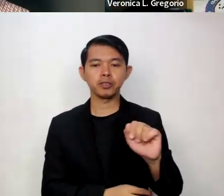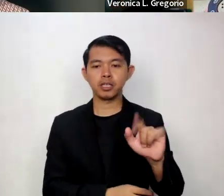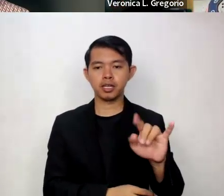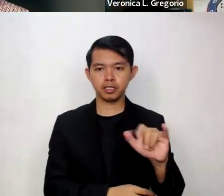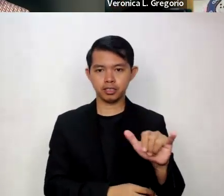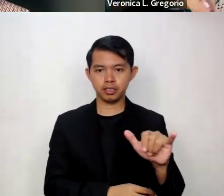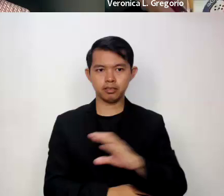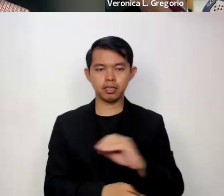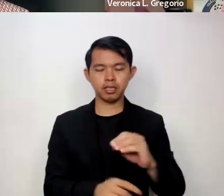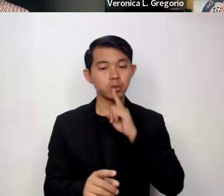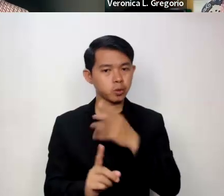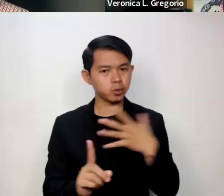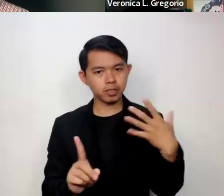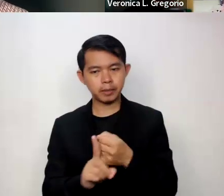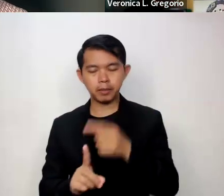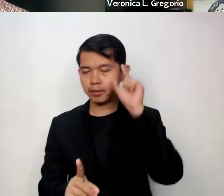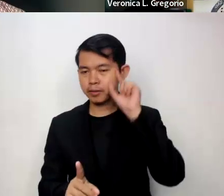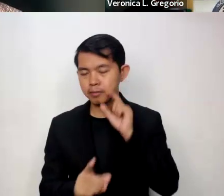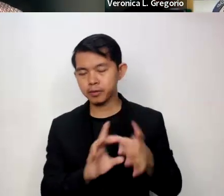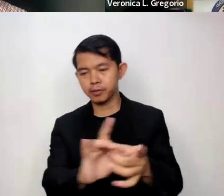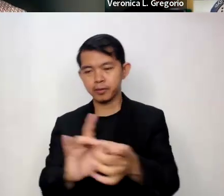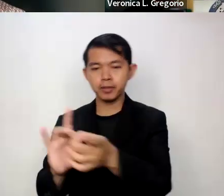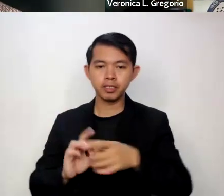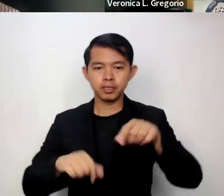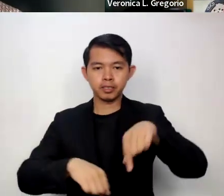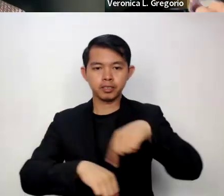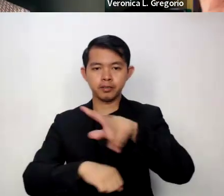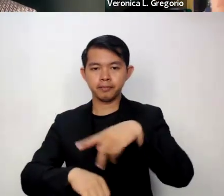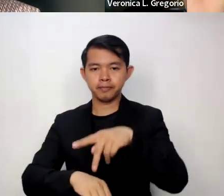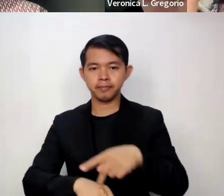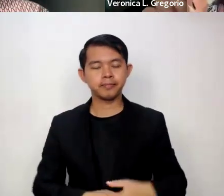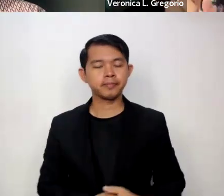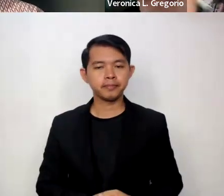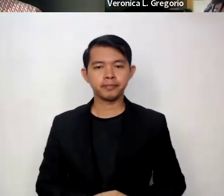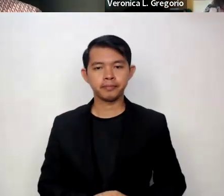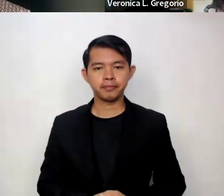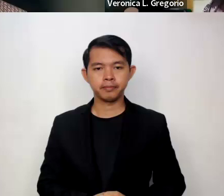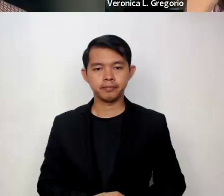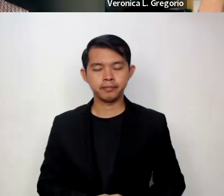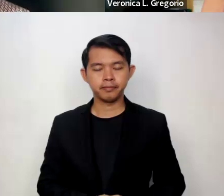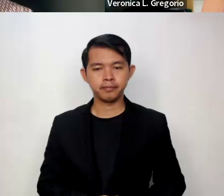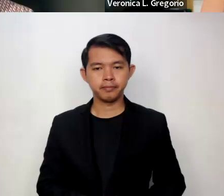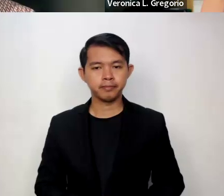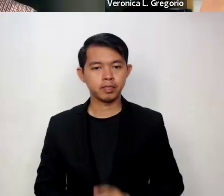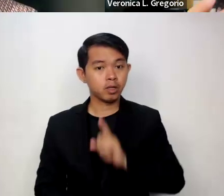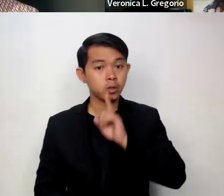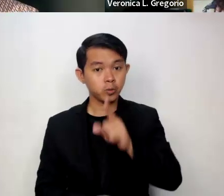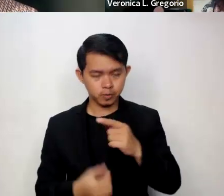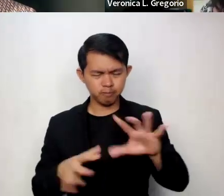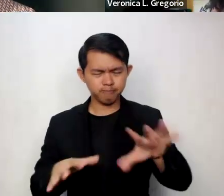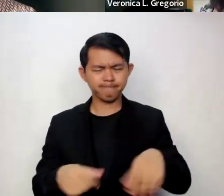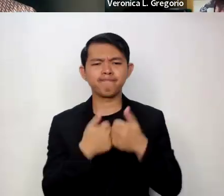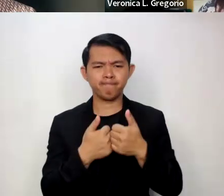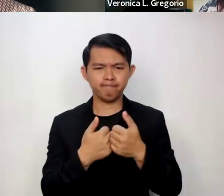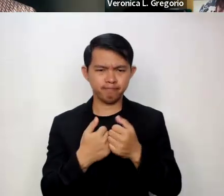the gender relationships in the Philippines. So, like it's challenging, of course,